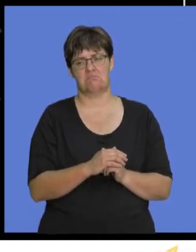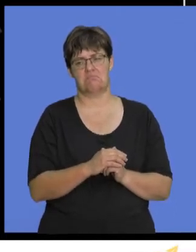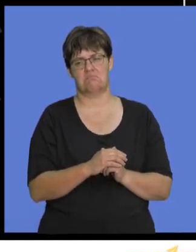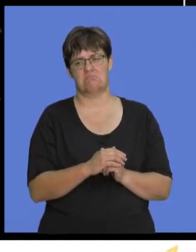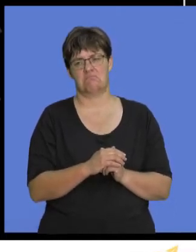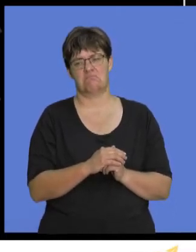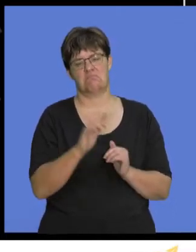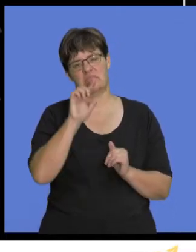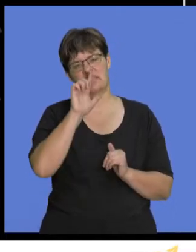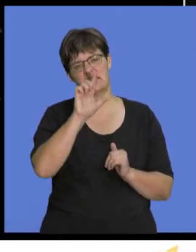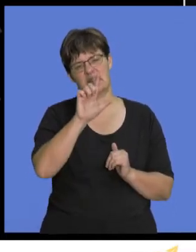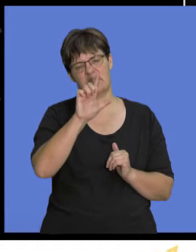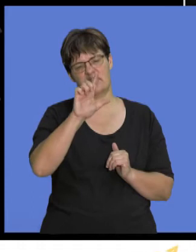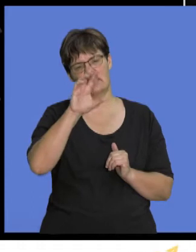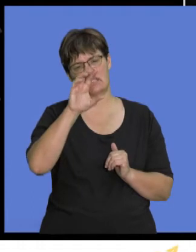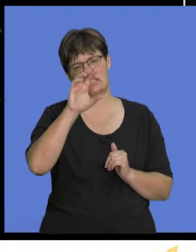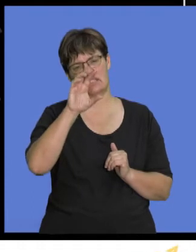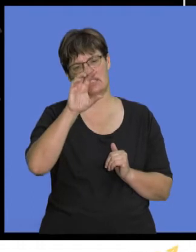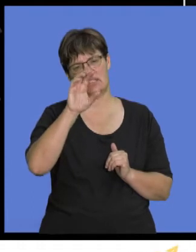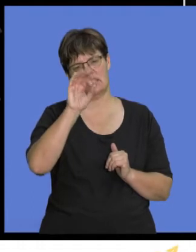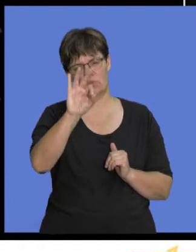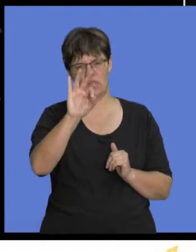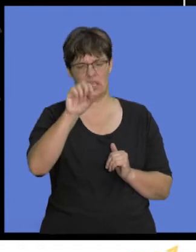to, okay, like